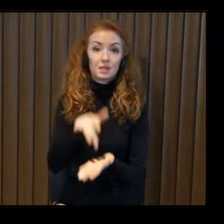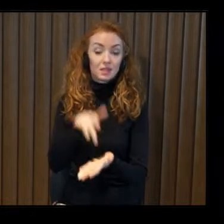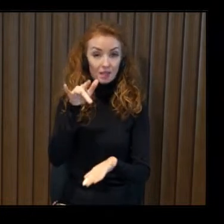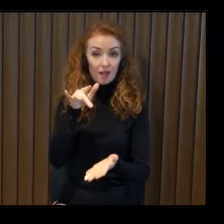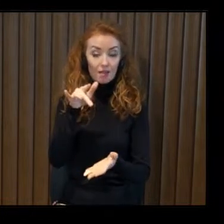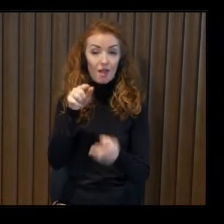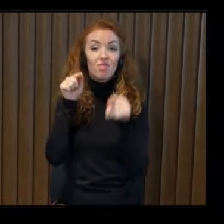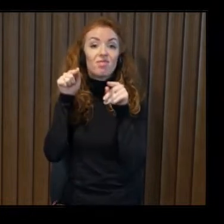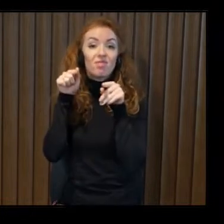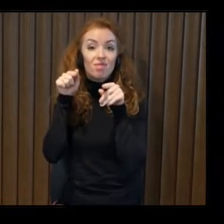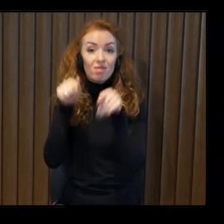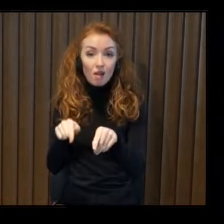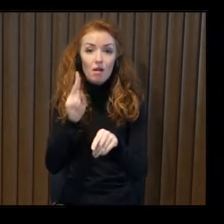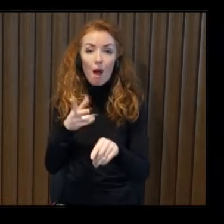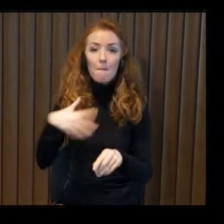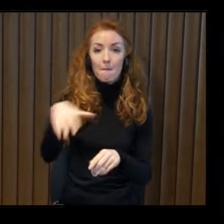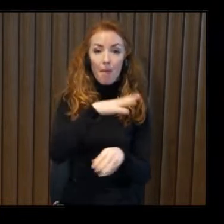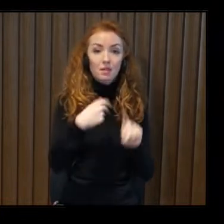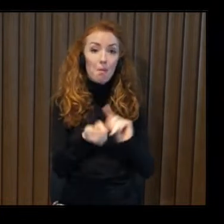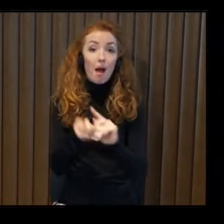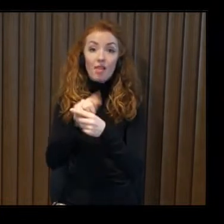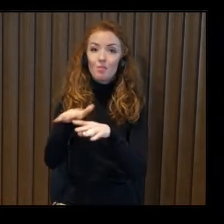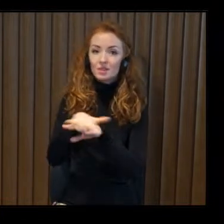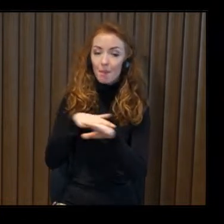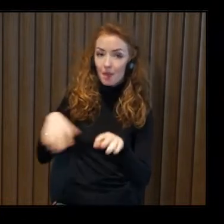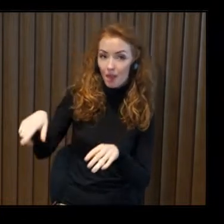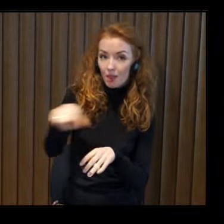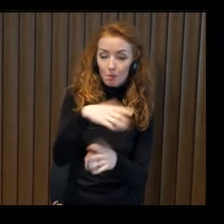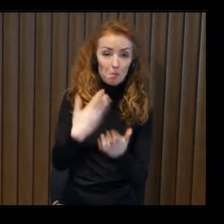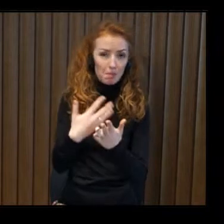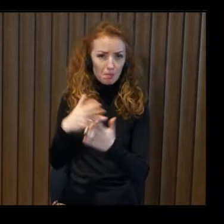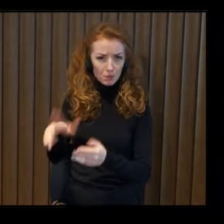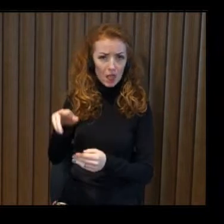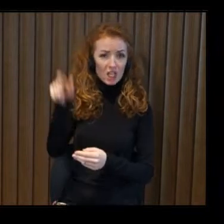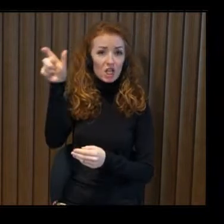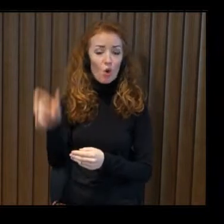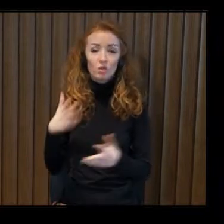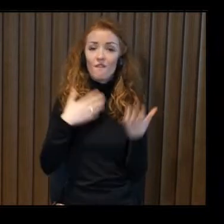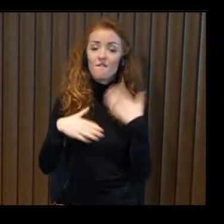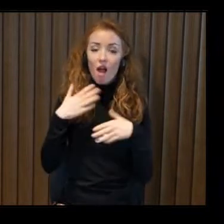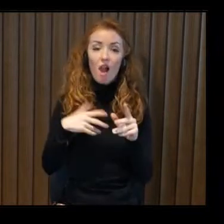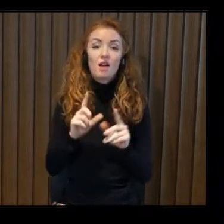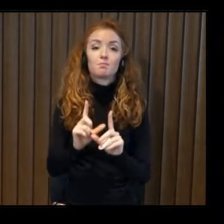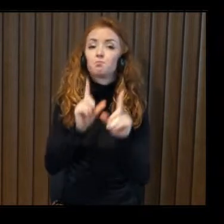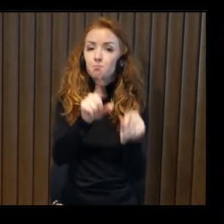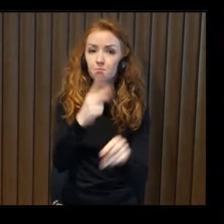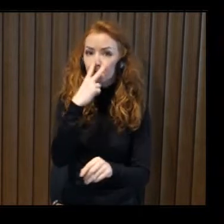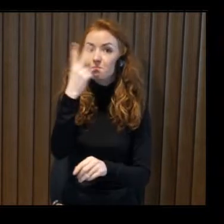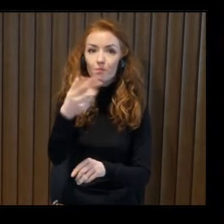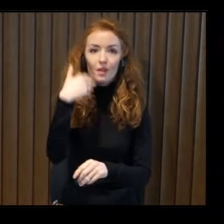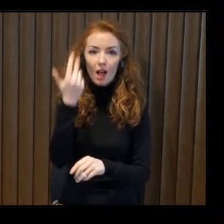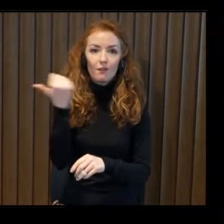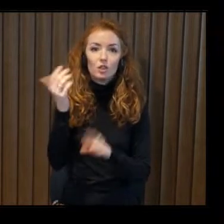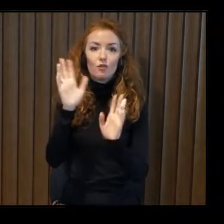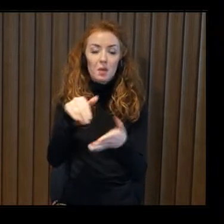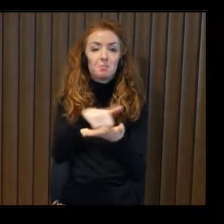So every day, an older person tries to go onto their doctor's website to book an appointment and struggles and sometimes